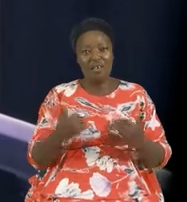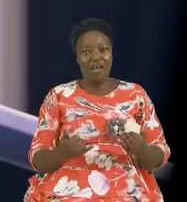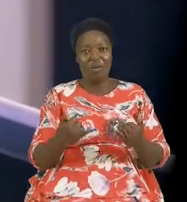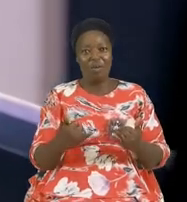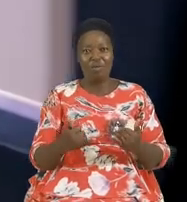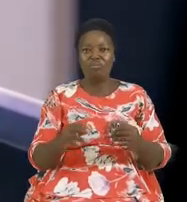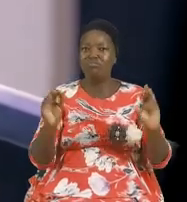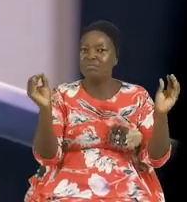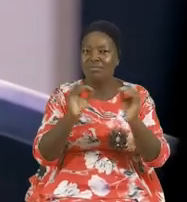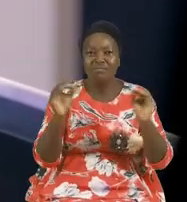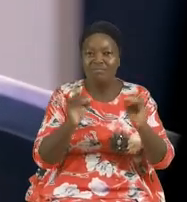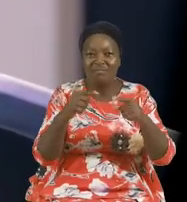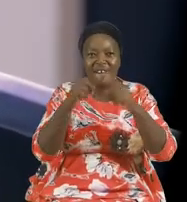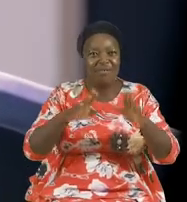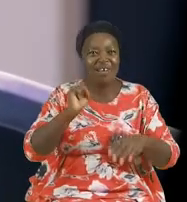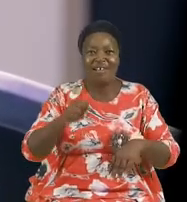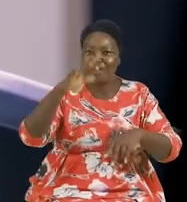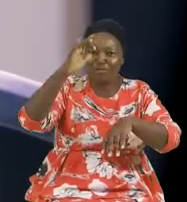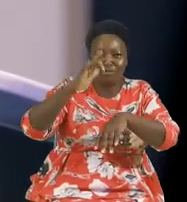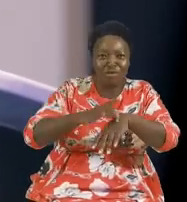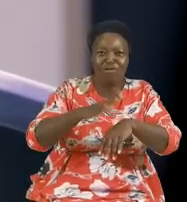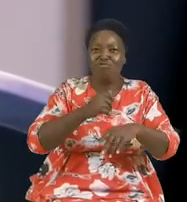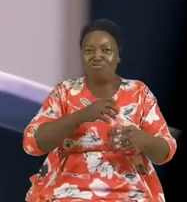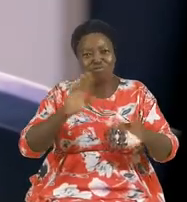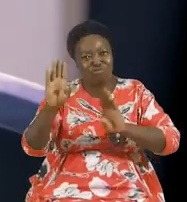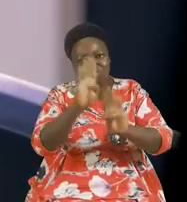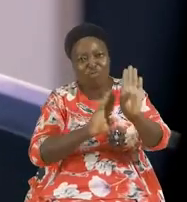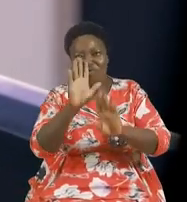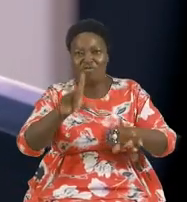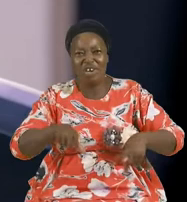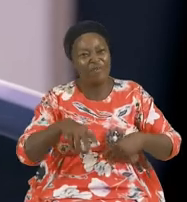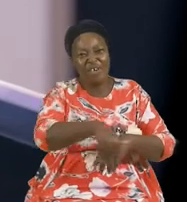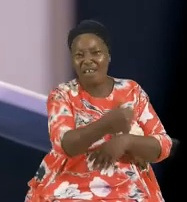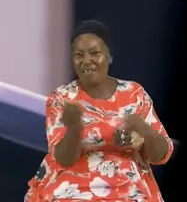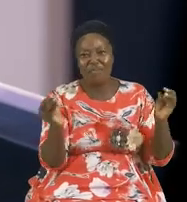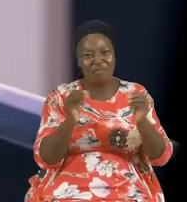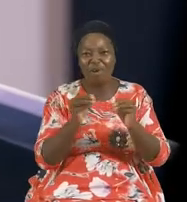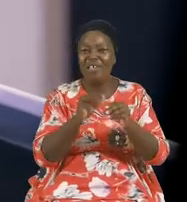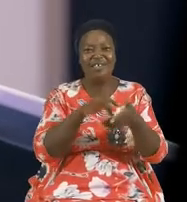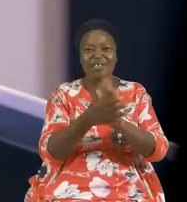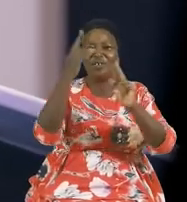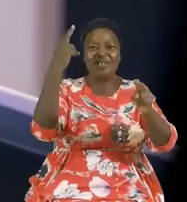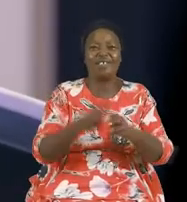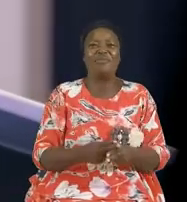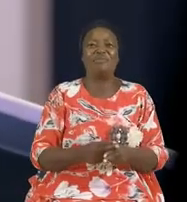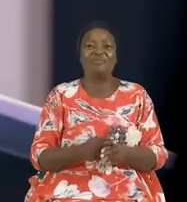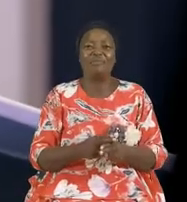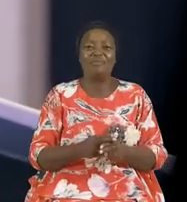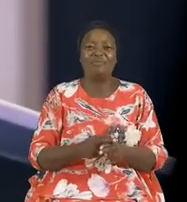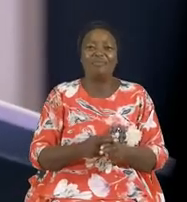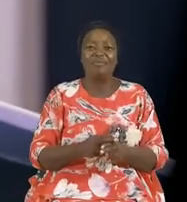the power of the enemy, and now no enemy can torture, torment your